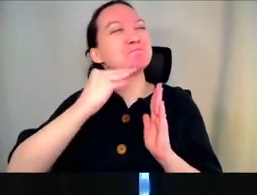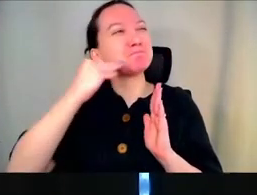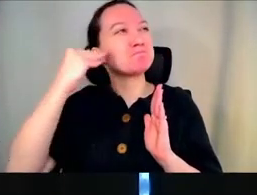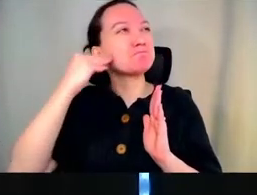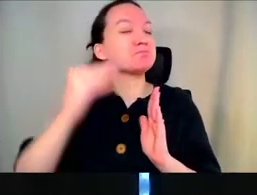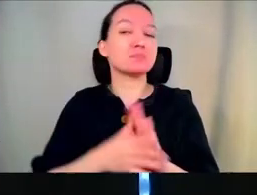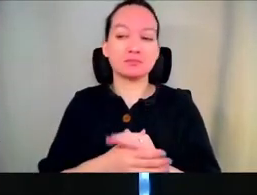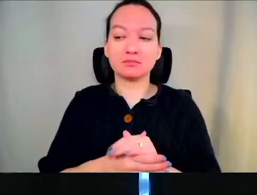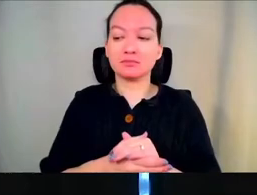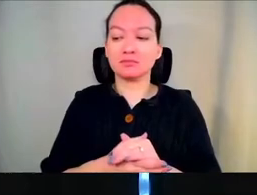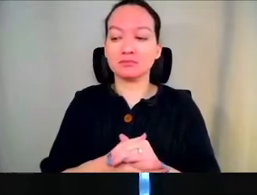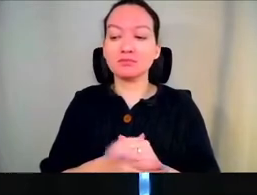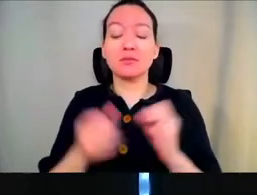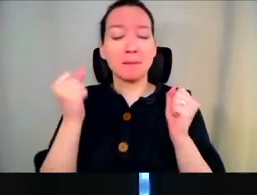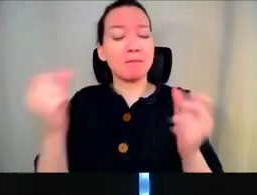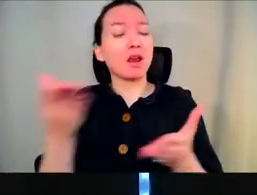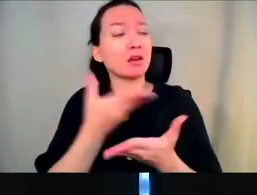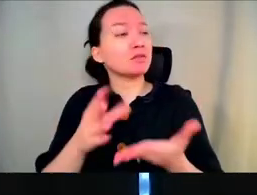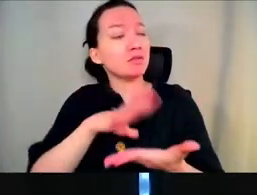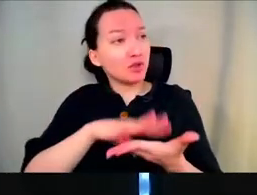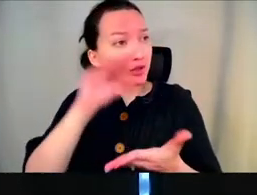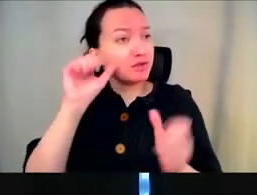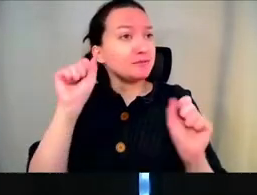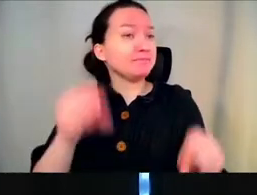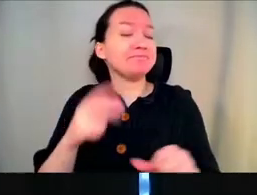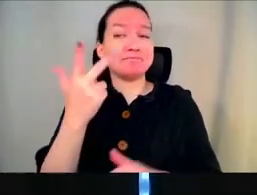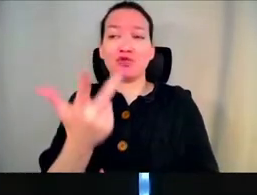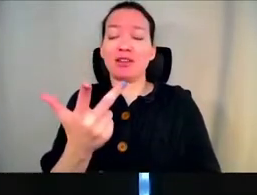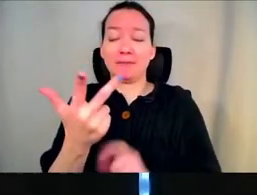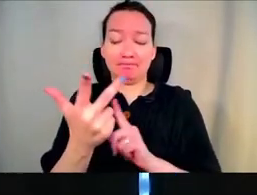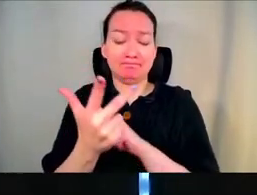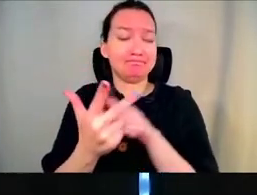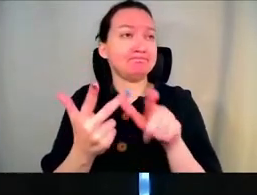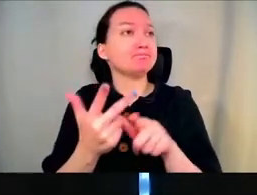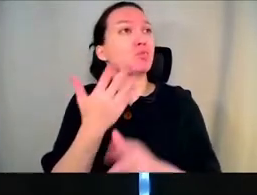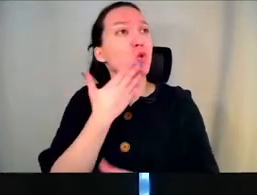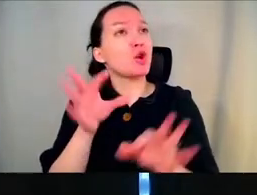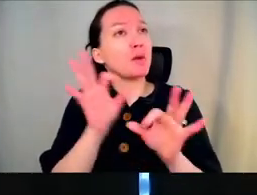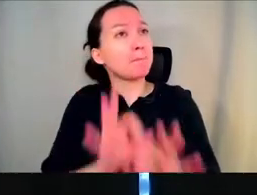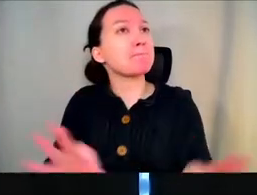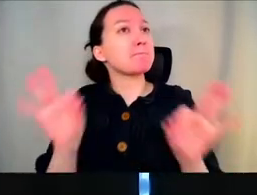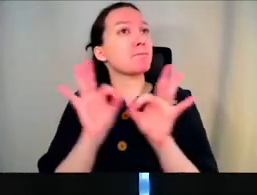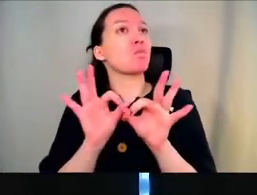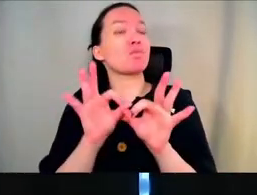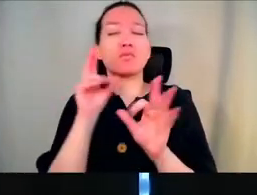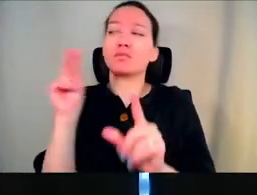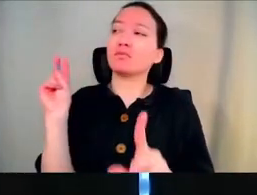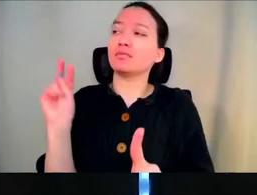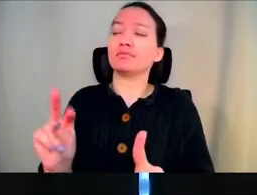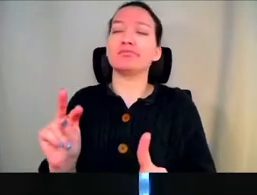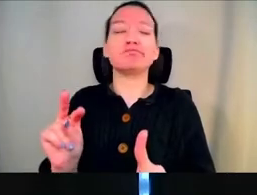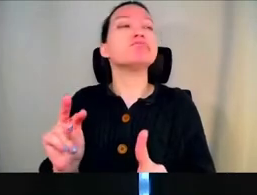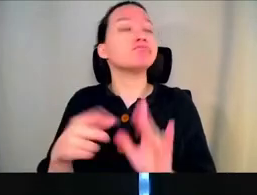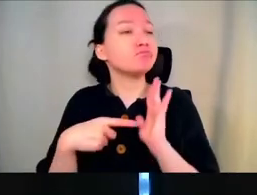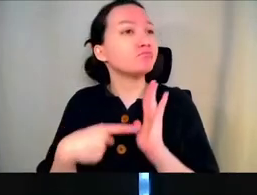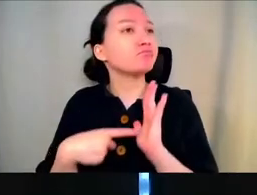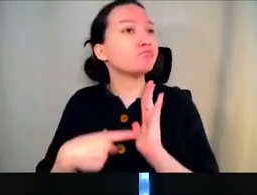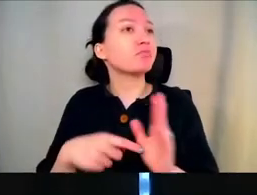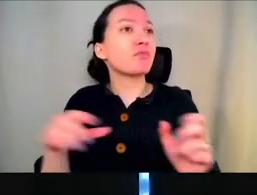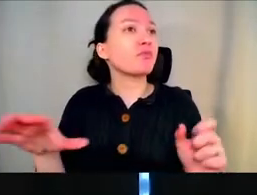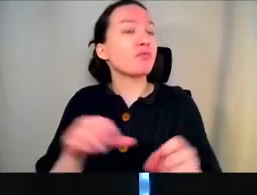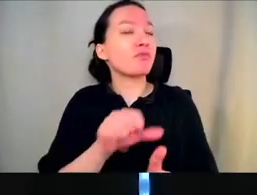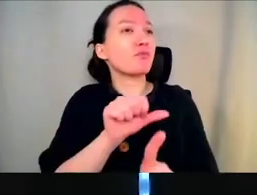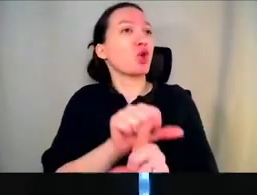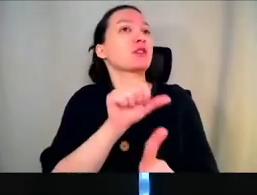there. There's lots of things that you can learn in there. But I've pulled three out that I think are good for us and important that we're going to look at. Three indicators of